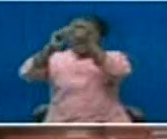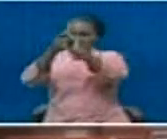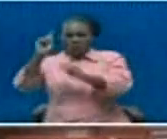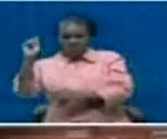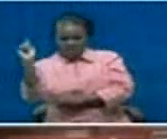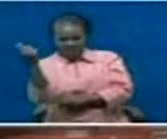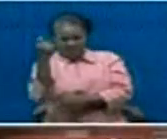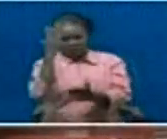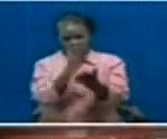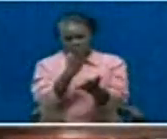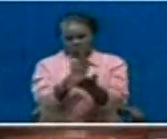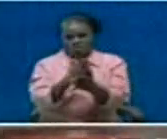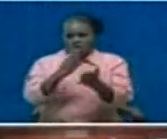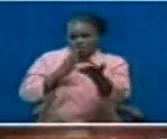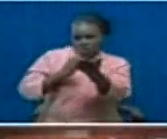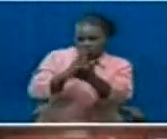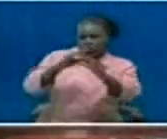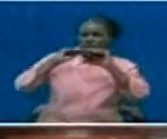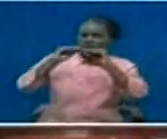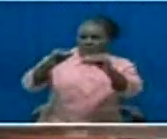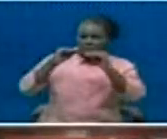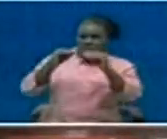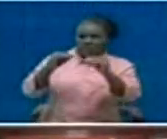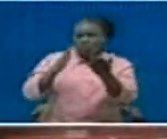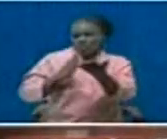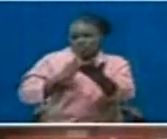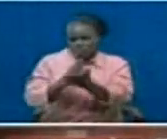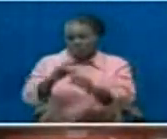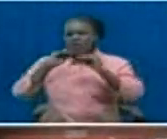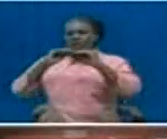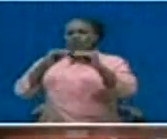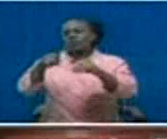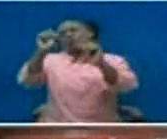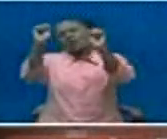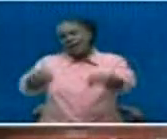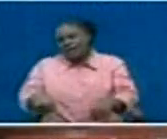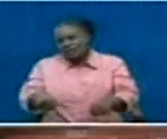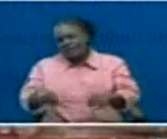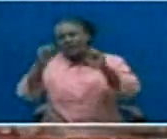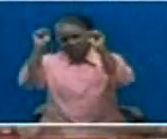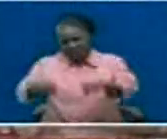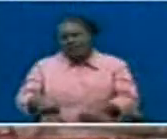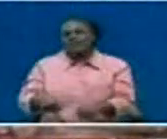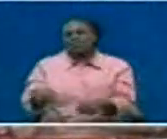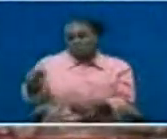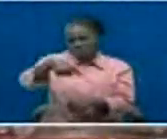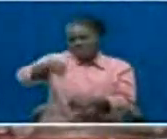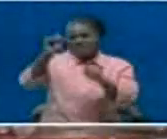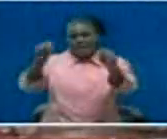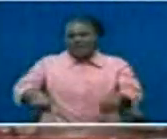what it's all about. Yes. Yes. Through education. Sio. Through education. Yeah. Yes. Education. Mutaweza. Tutaweza.